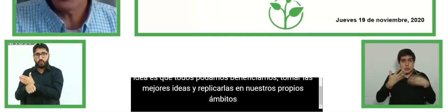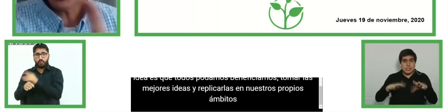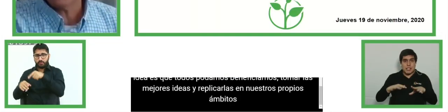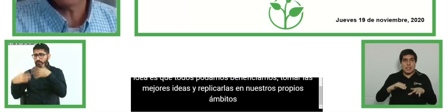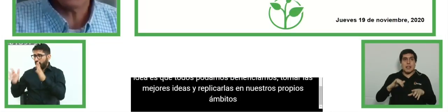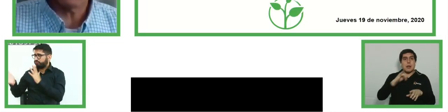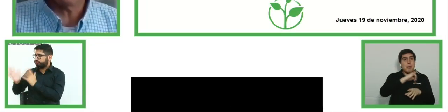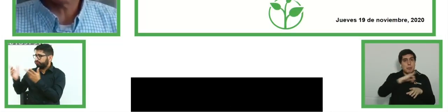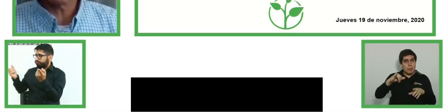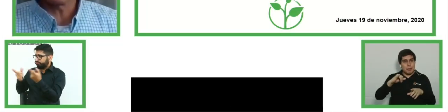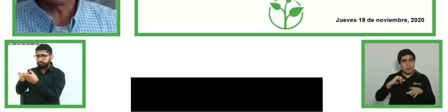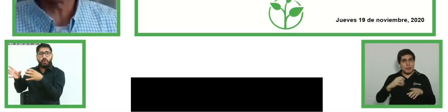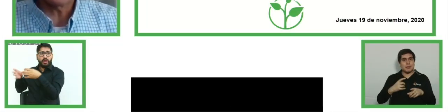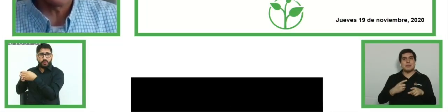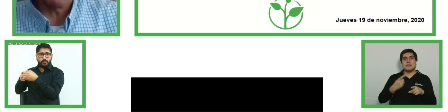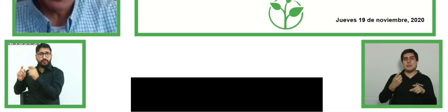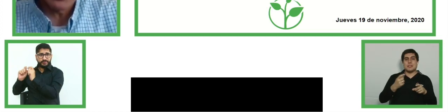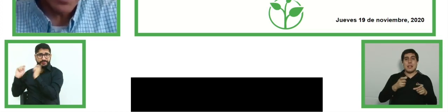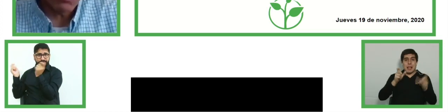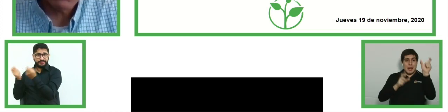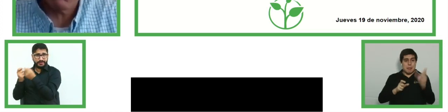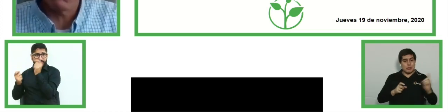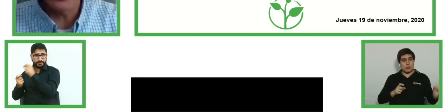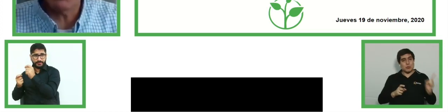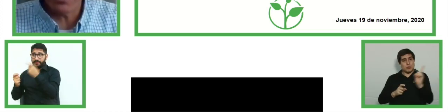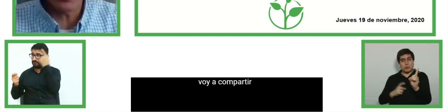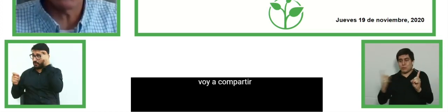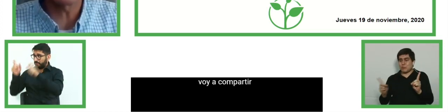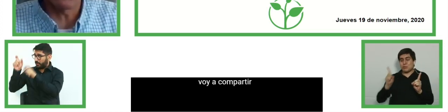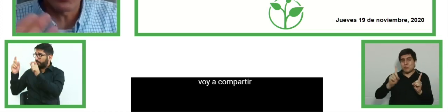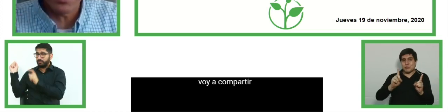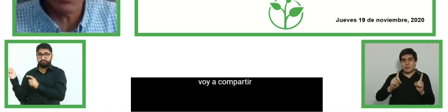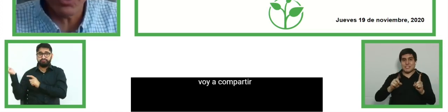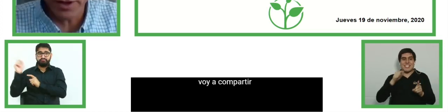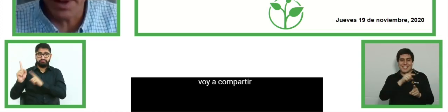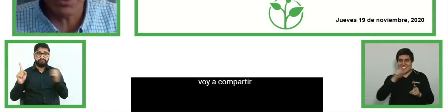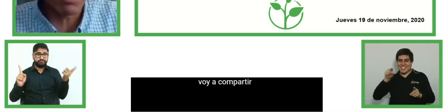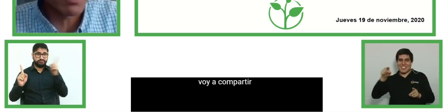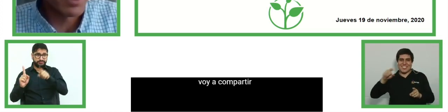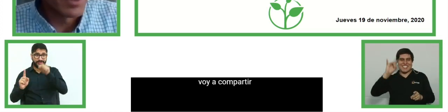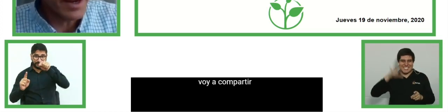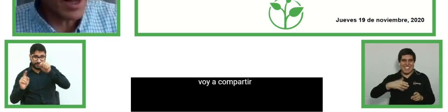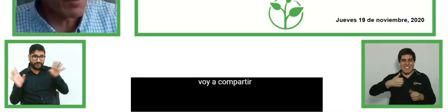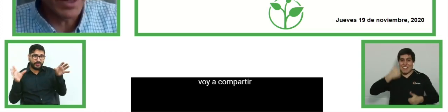the floor to the different experts, to the real expert, actually. Now,